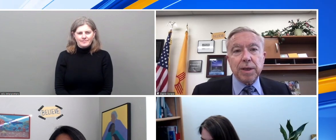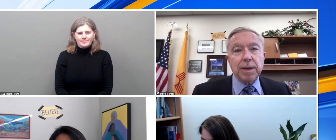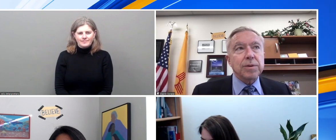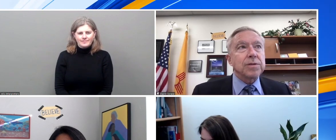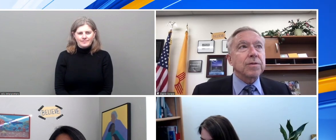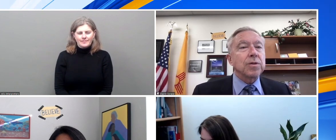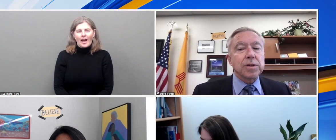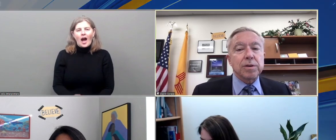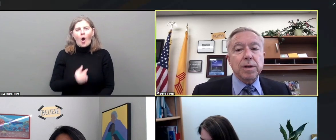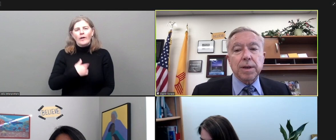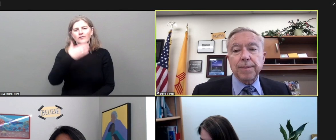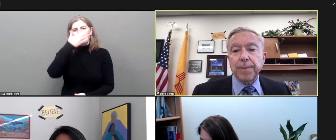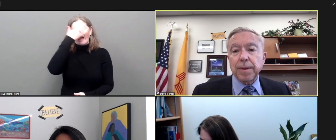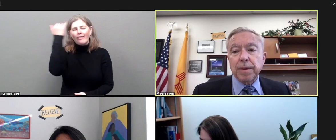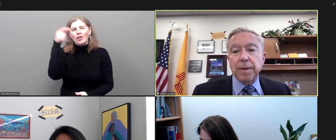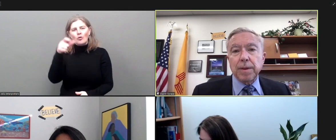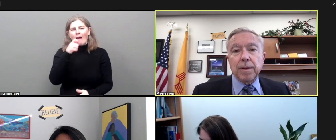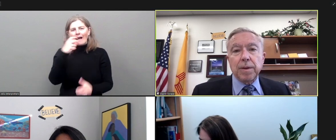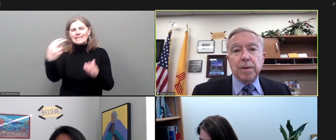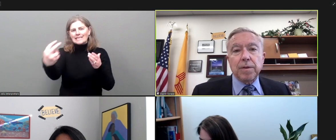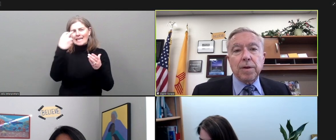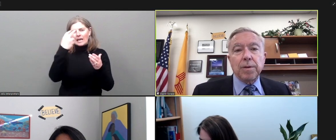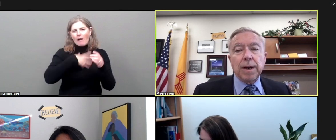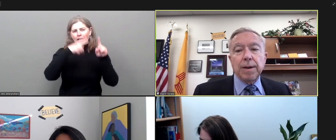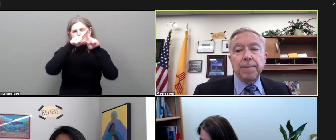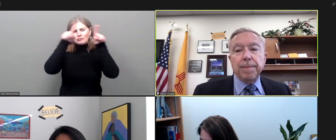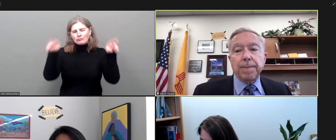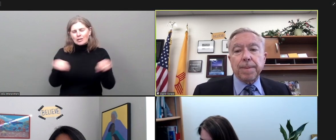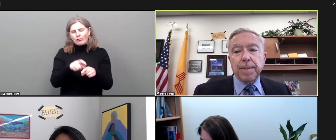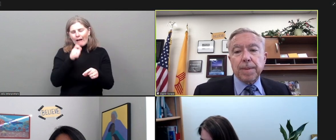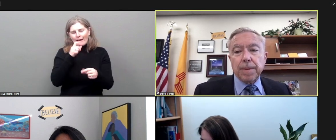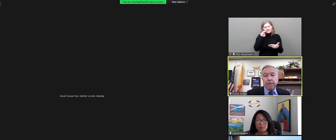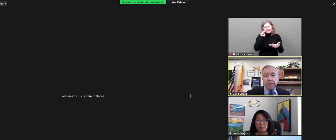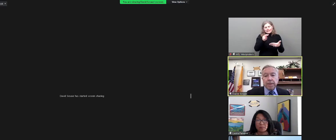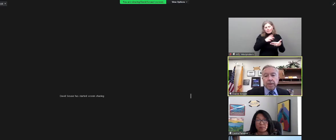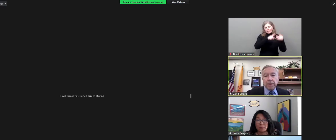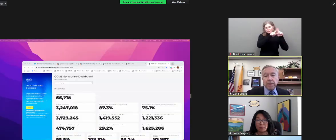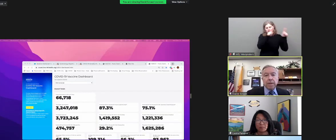I'm looking at, which of course you're not. So,